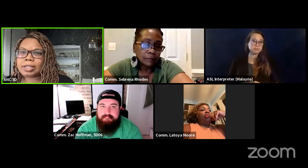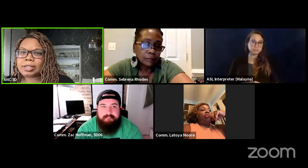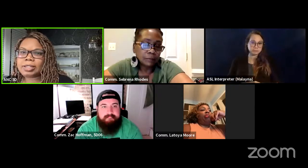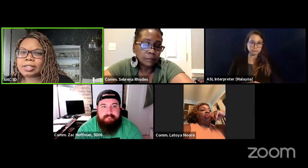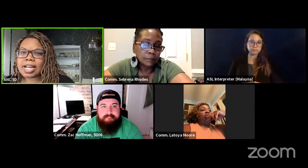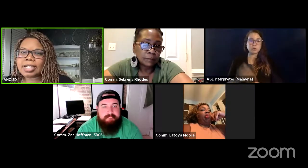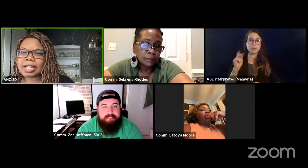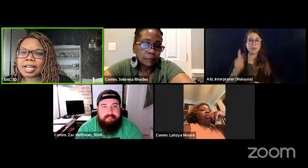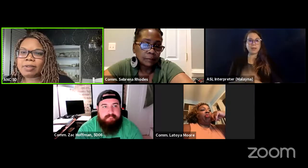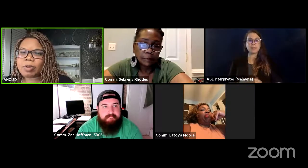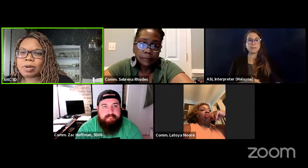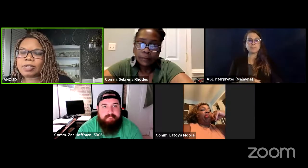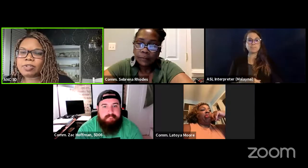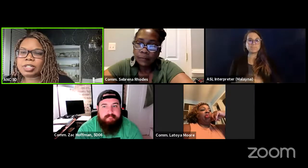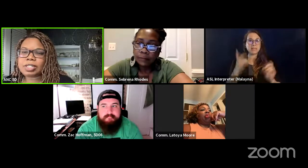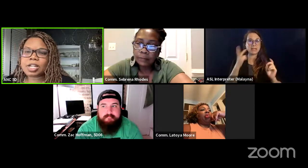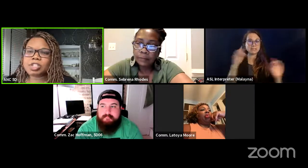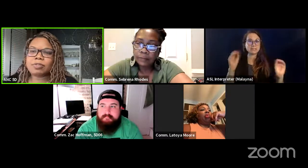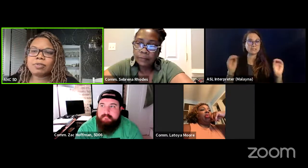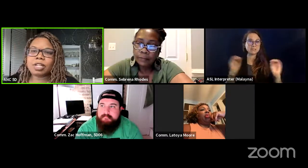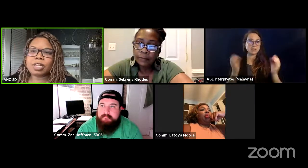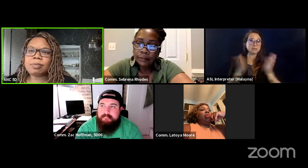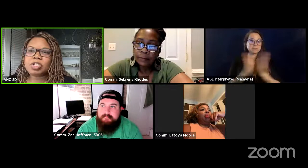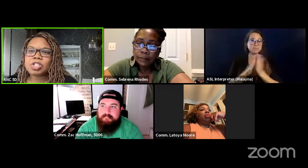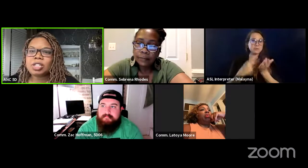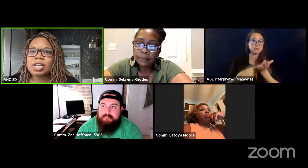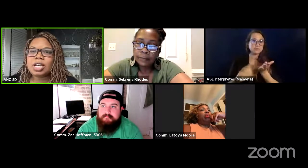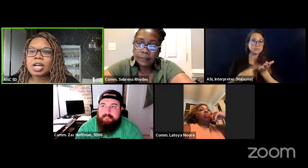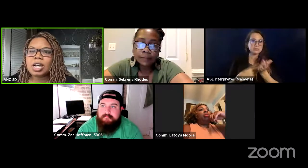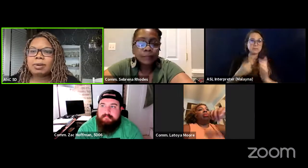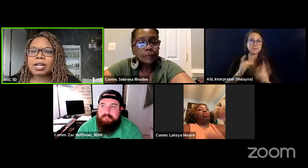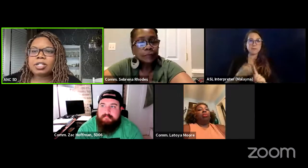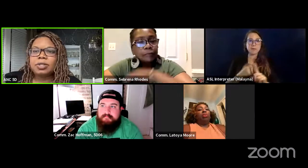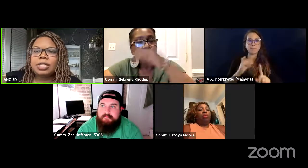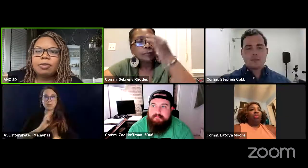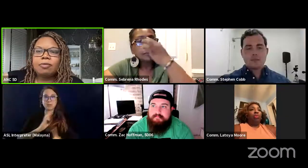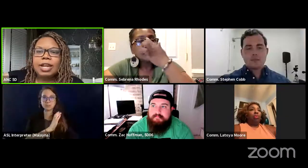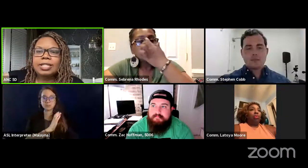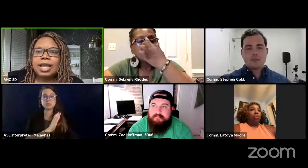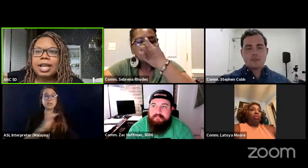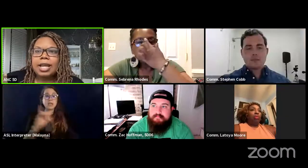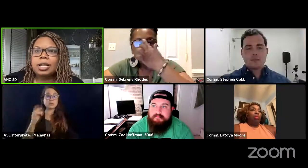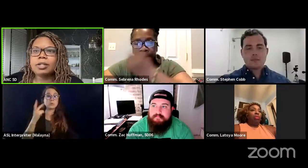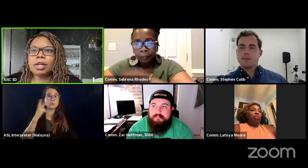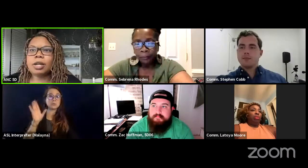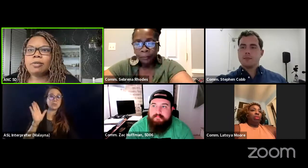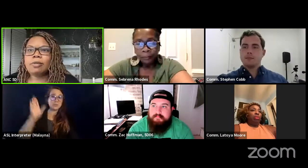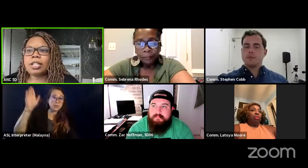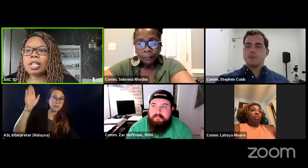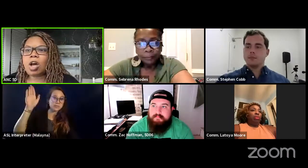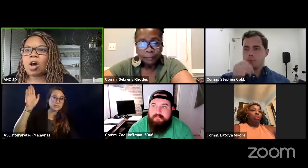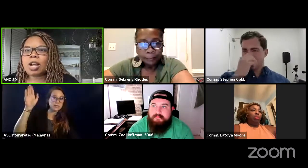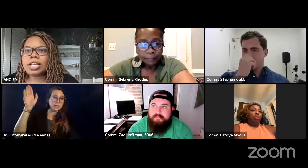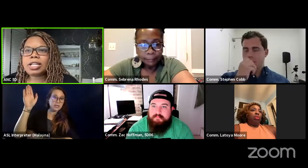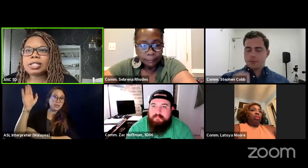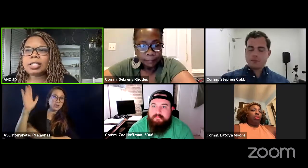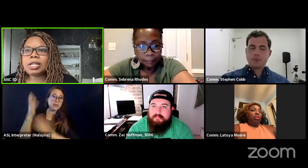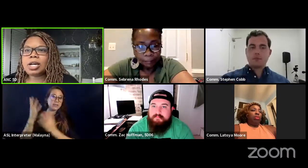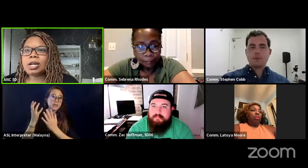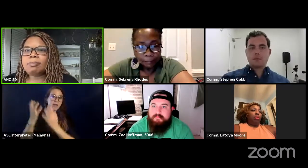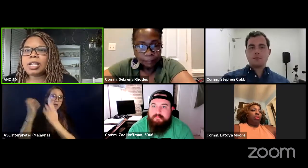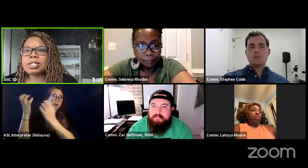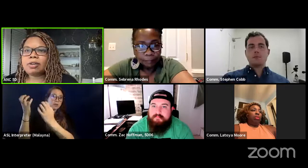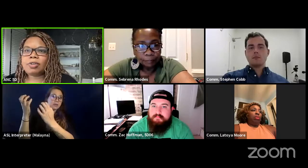Okay, not seeing any requests for discussion from the commission. I do see a raised hand in the